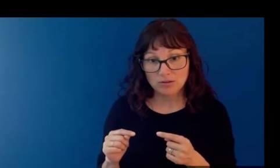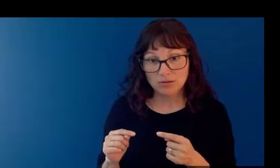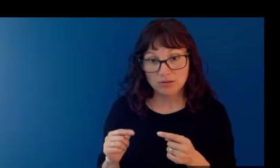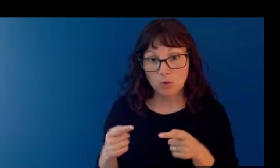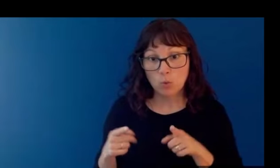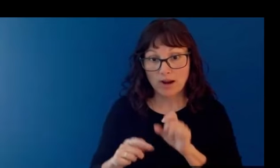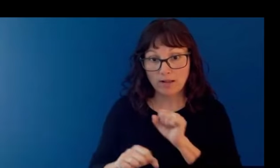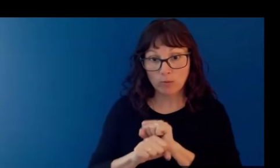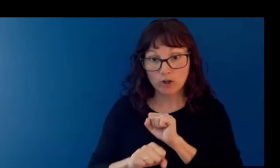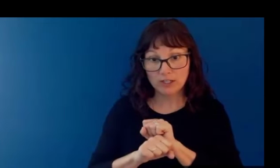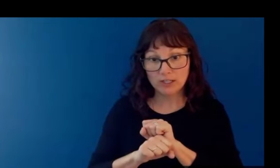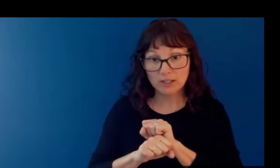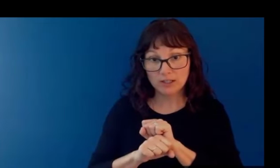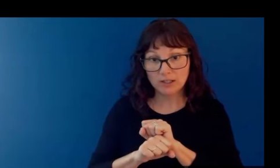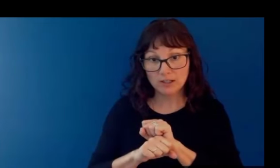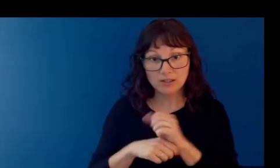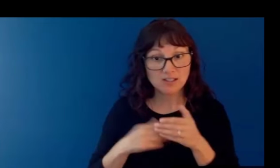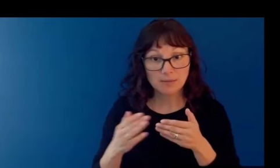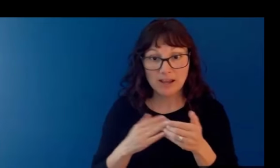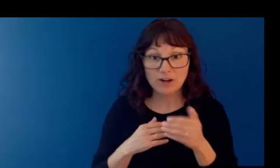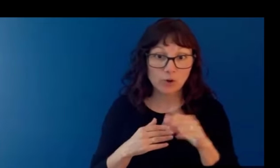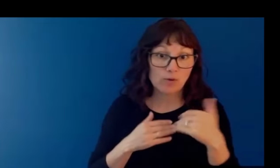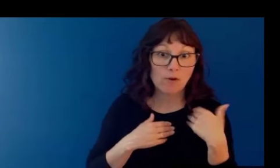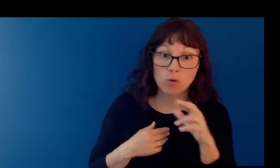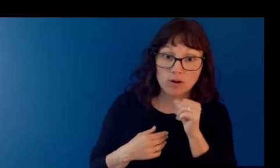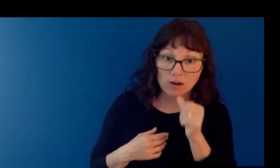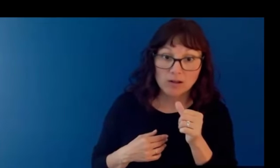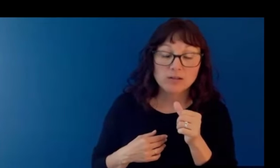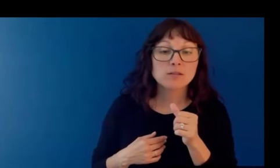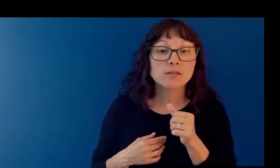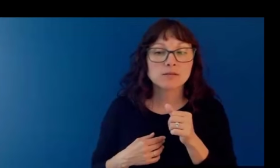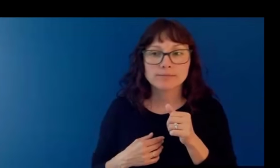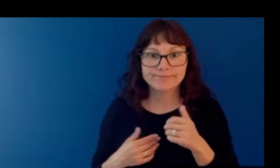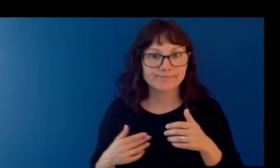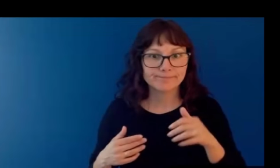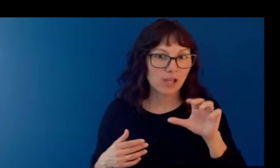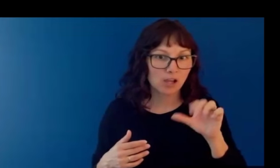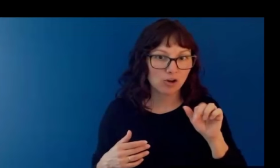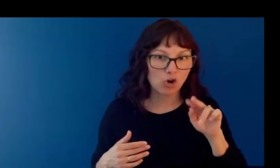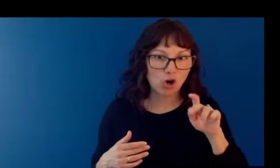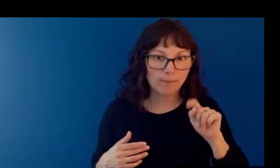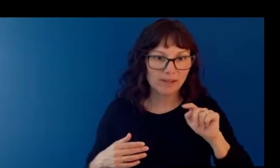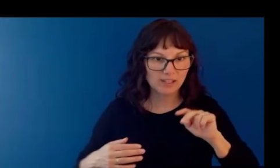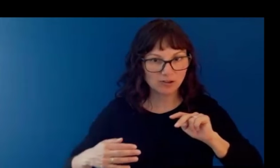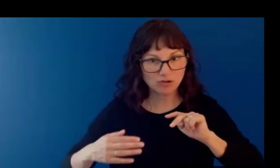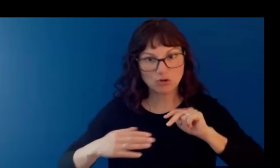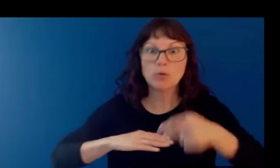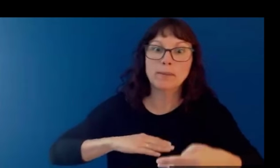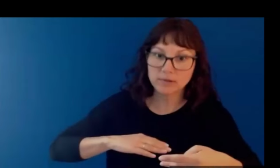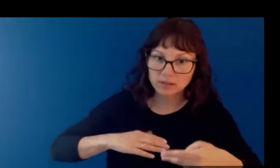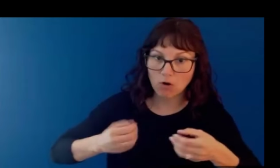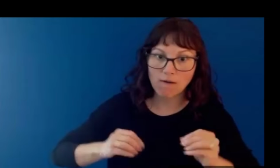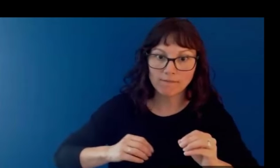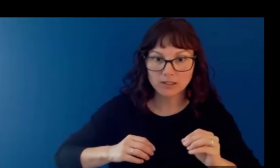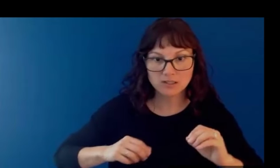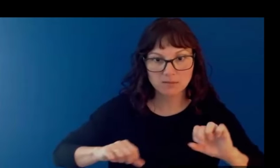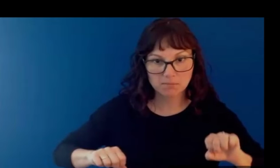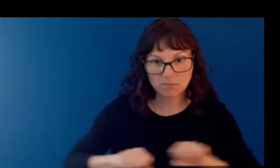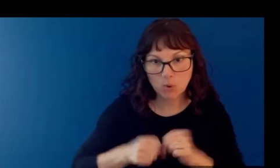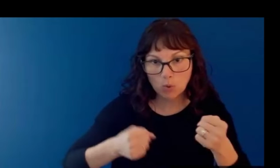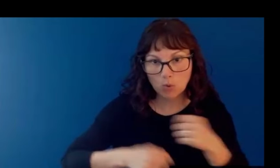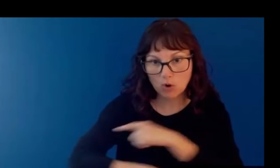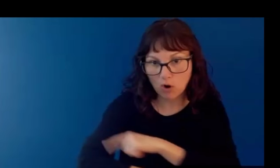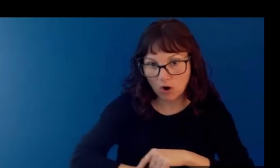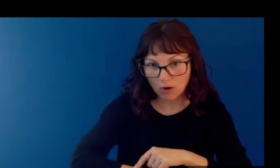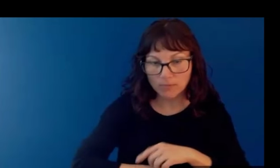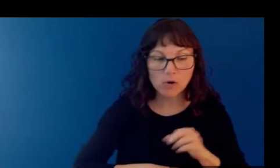are working, whether it's your fault or not, they tripped over the carpet and fell and broke their arm in the office.